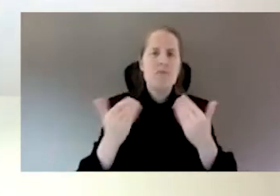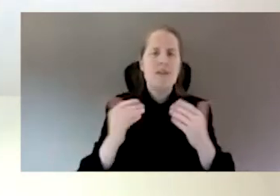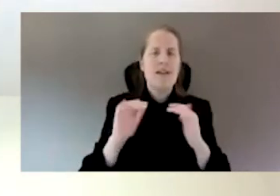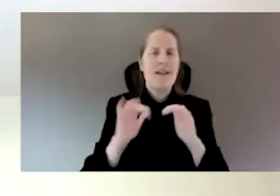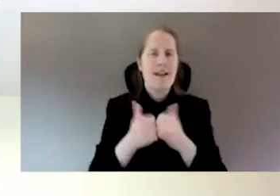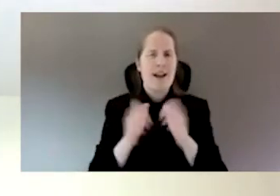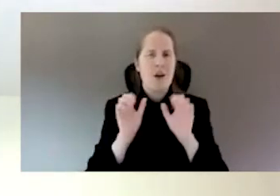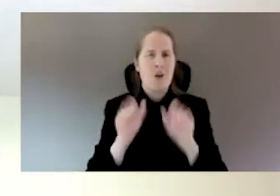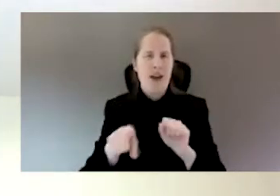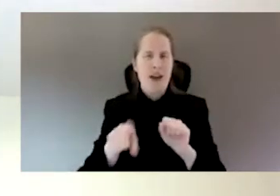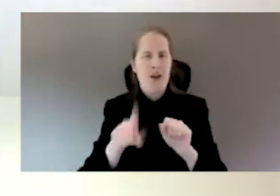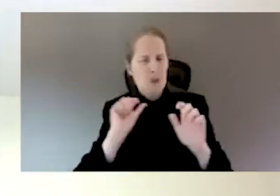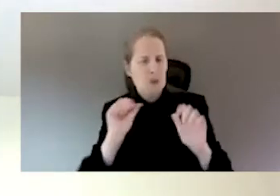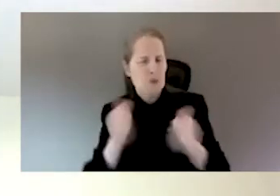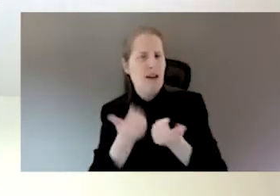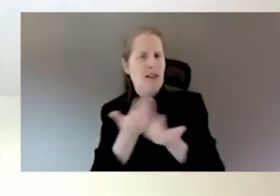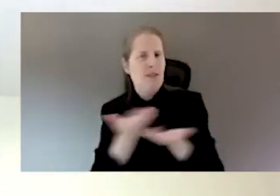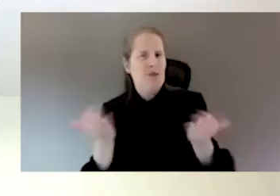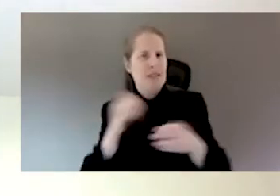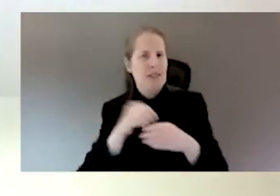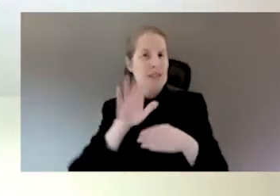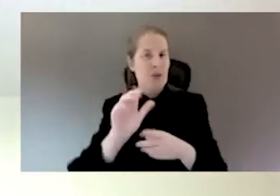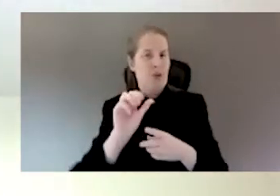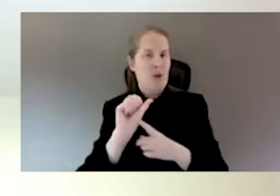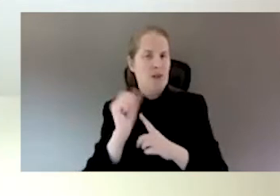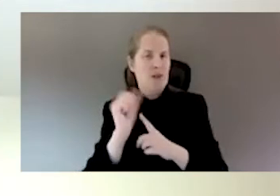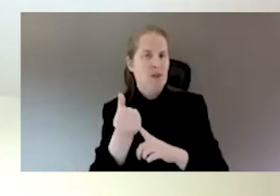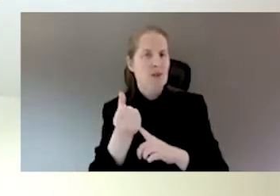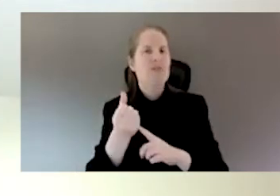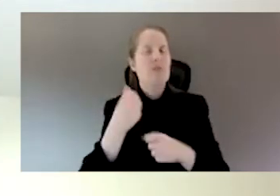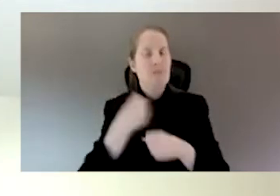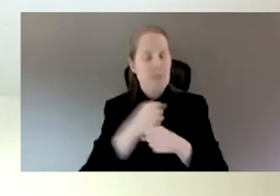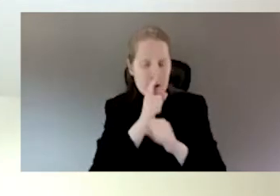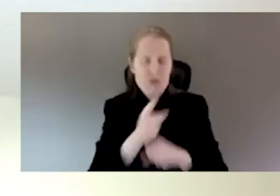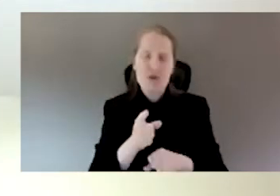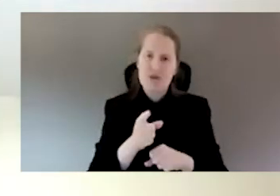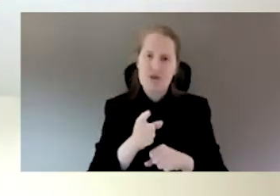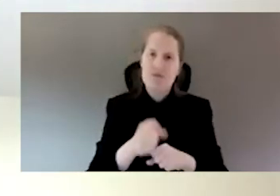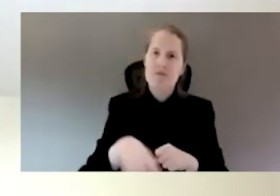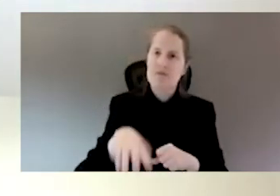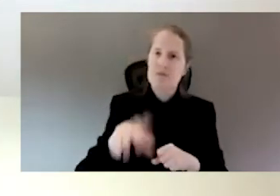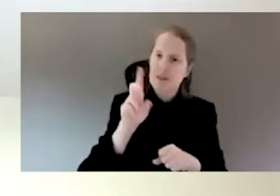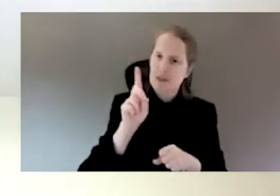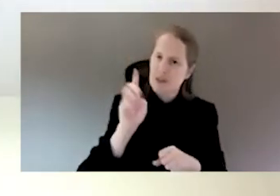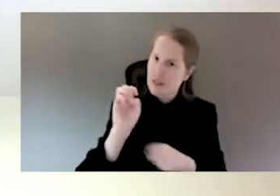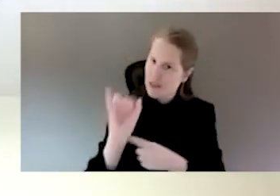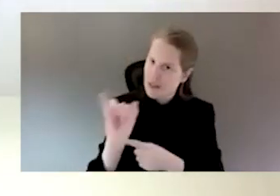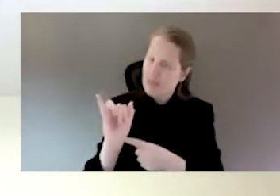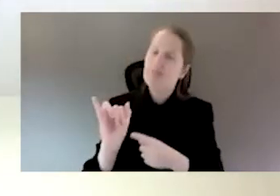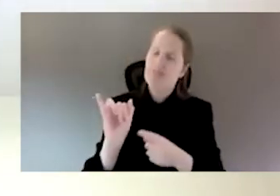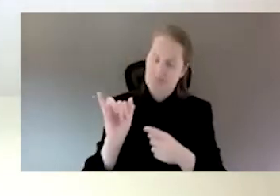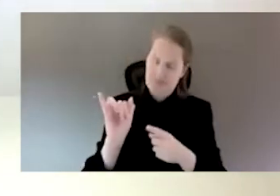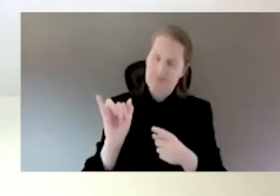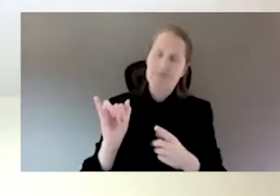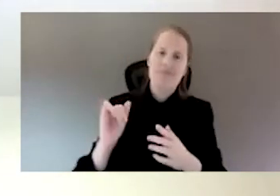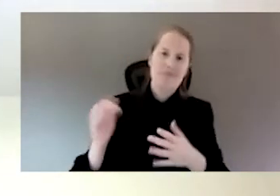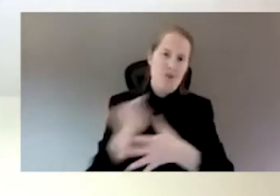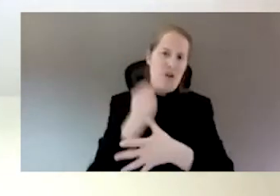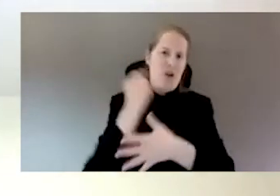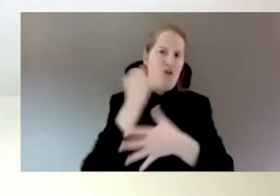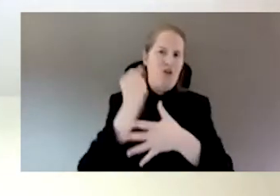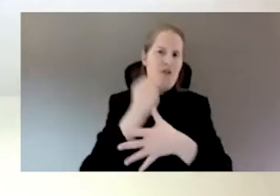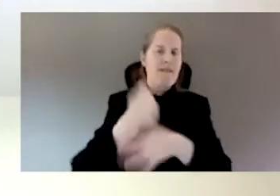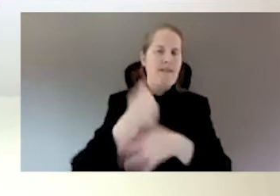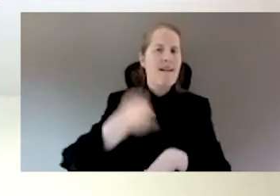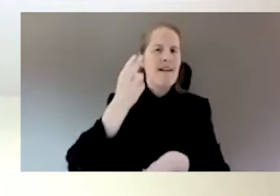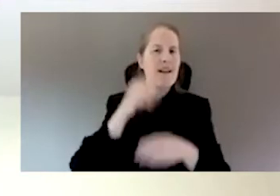challenge to make sure diversity, equity, and inclusion is a topic of high priority with everything